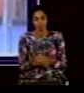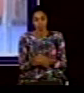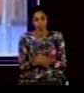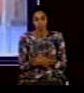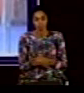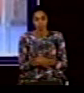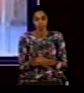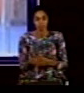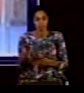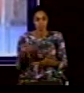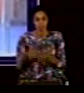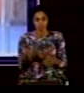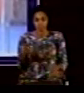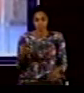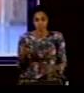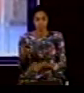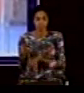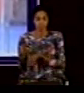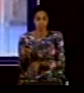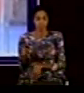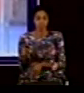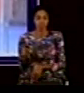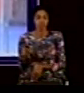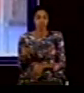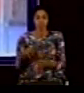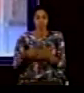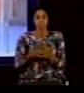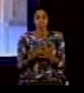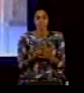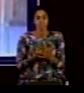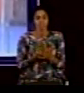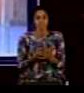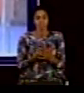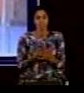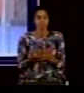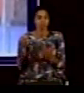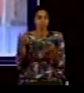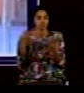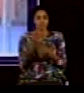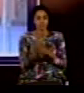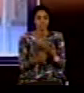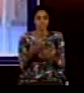This leg started so many years ago.